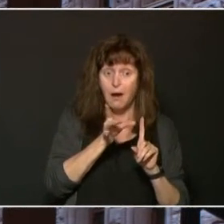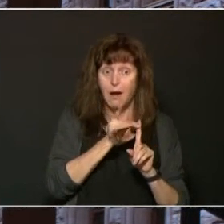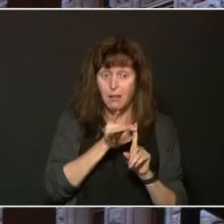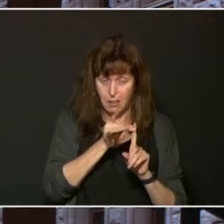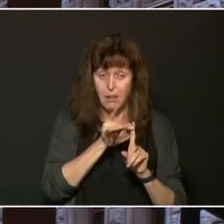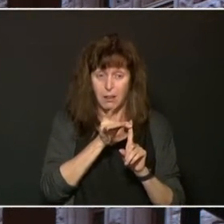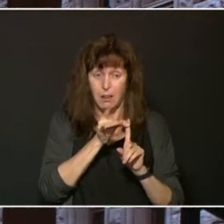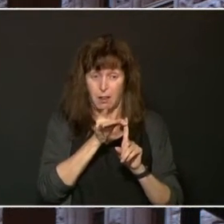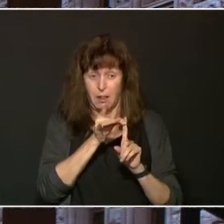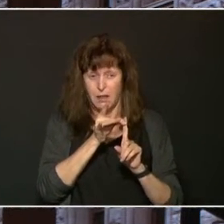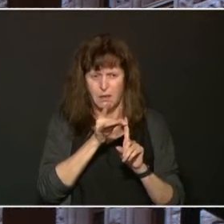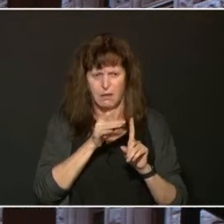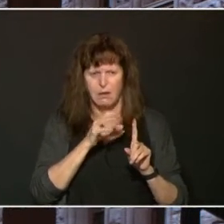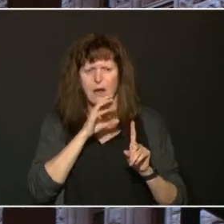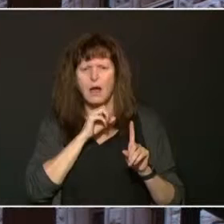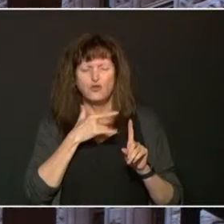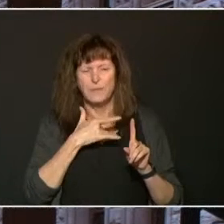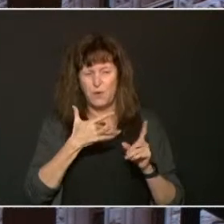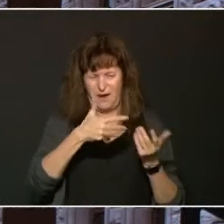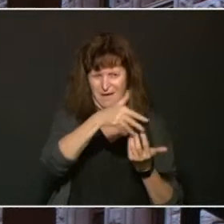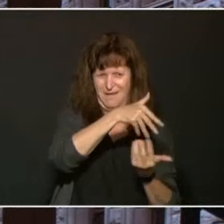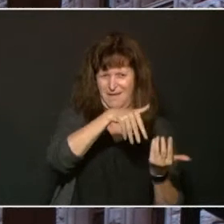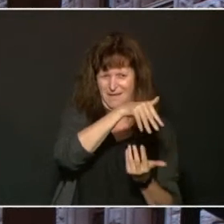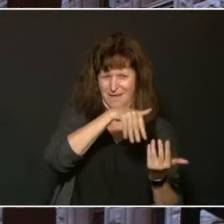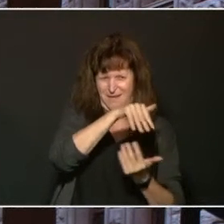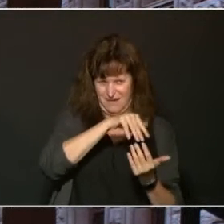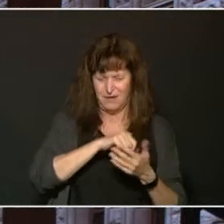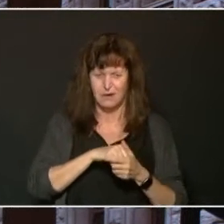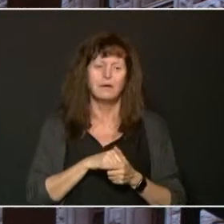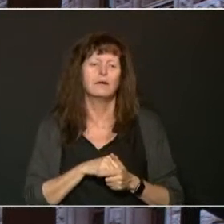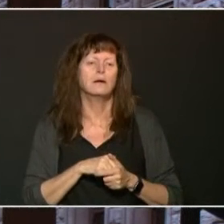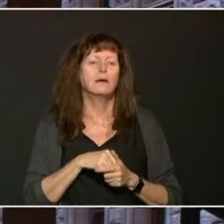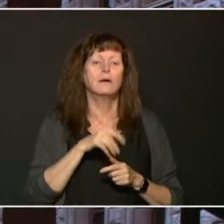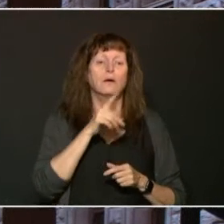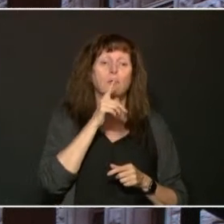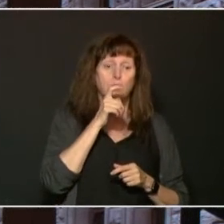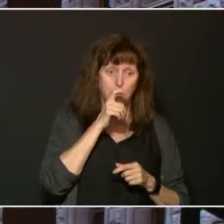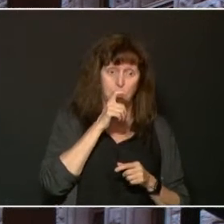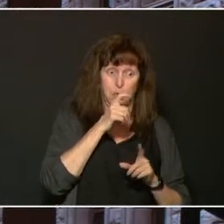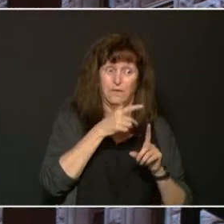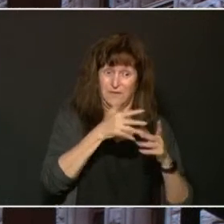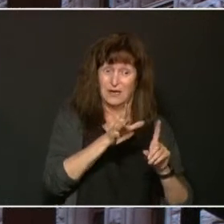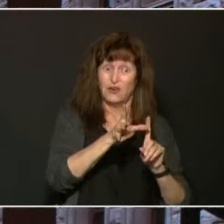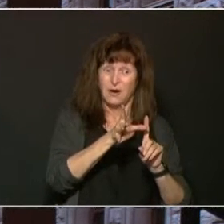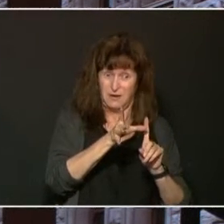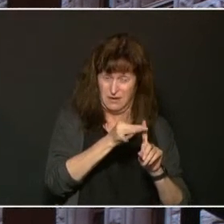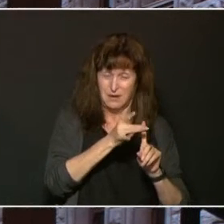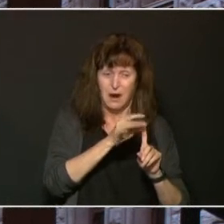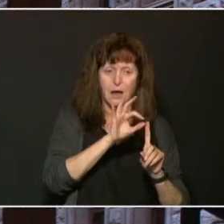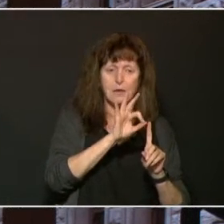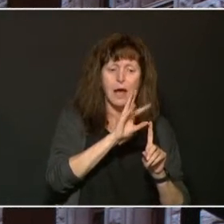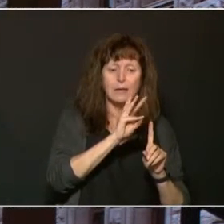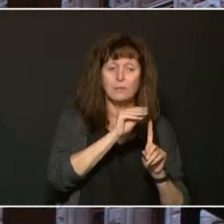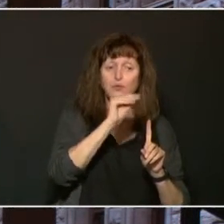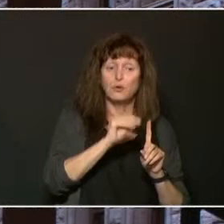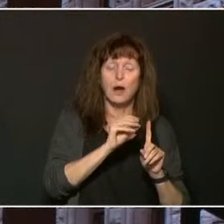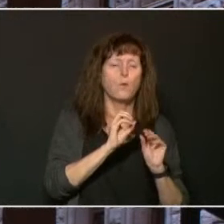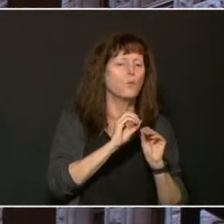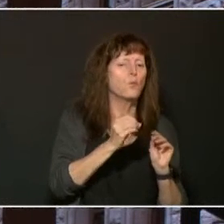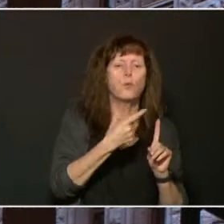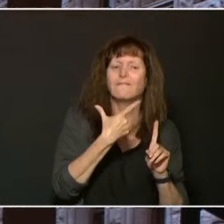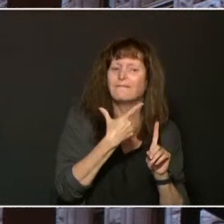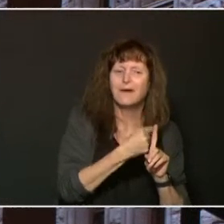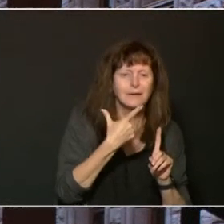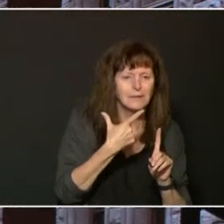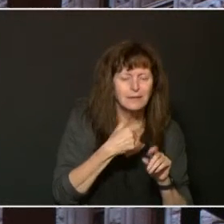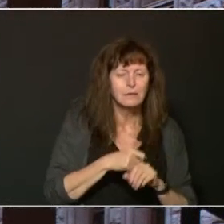age group, 96% were unvaccinated, so not yet protected. And the 12 to 17-year age group, we